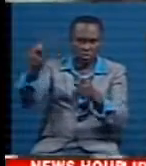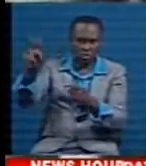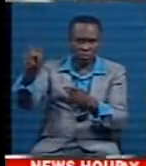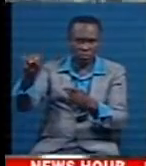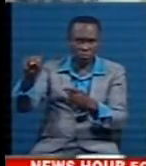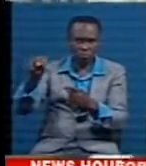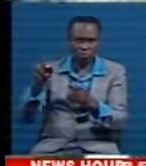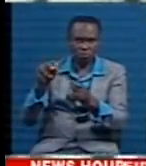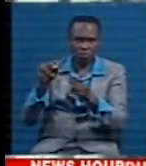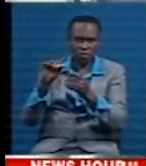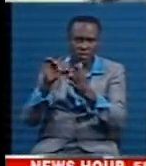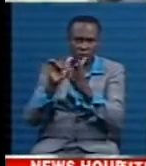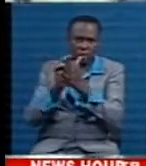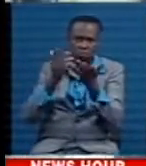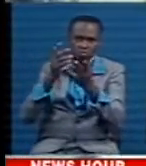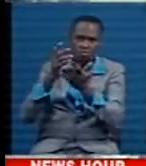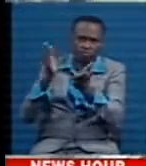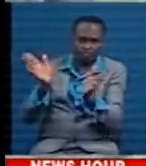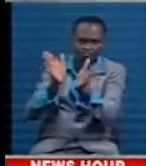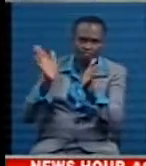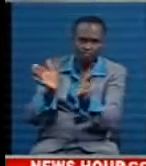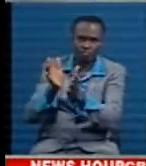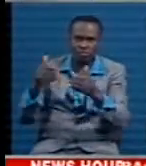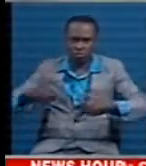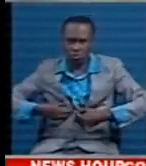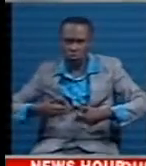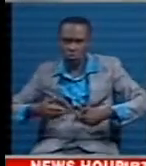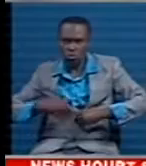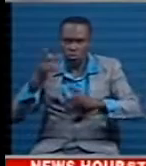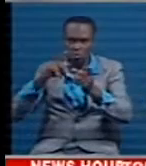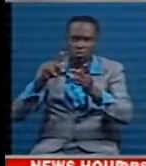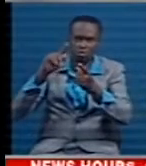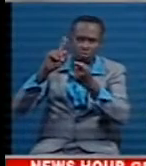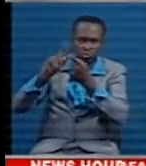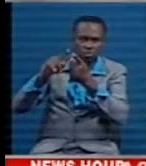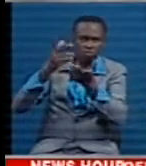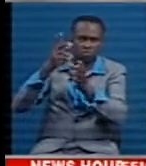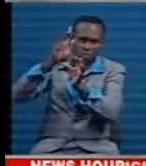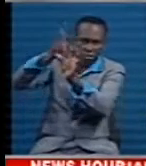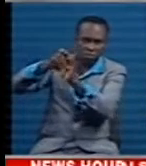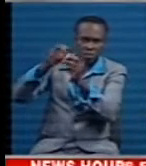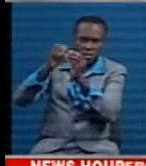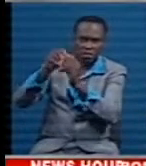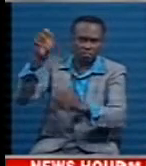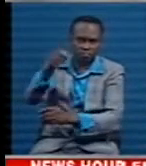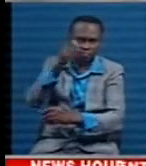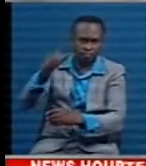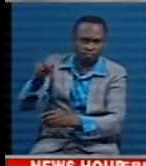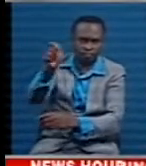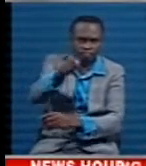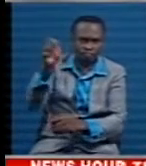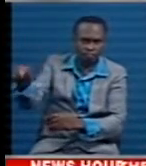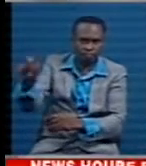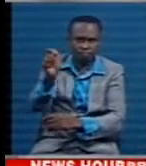not overly magnanimous, it was relatively appreciable as media personnel, individuals and representatives of